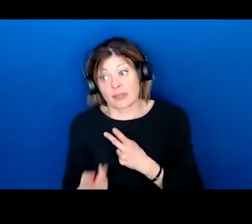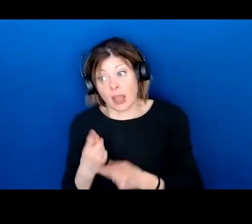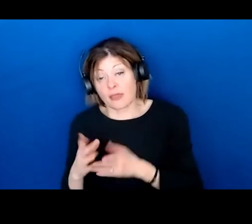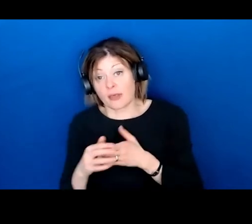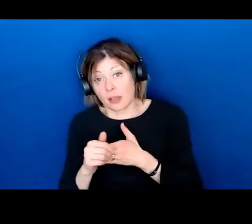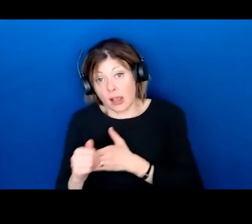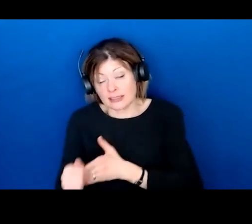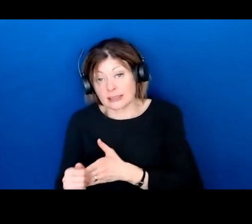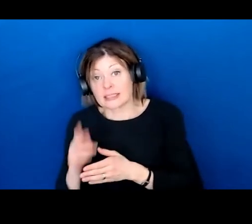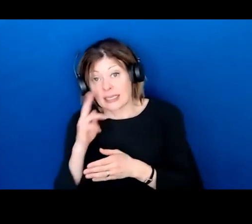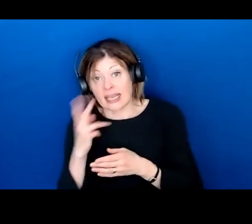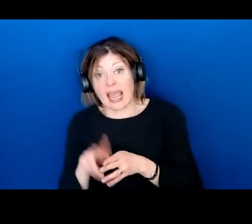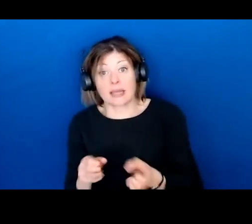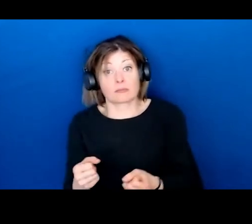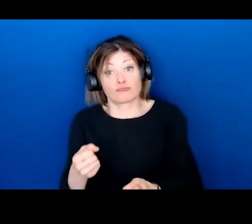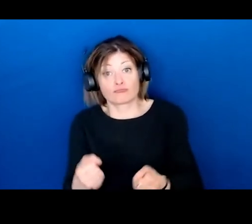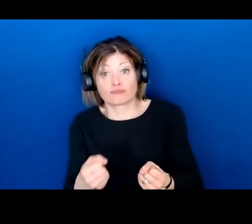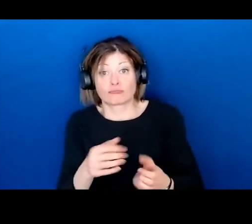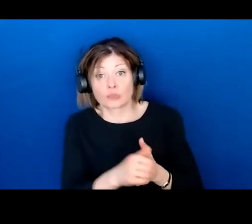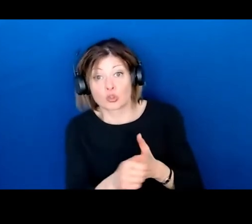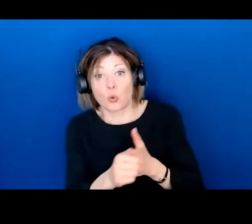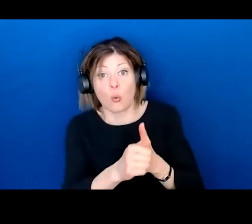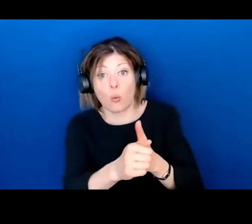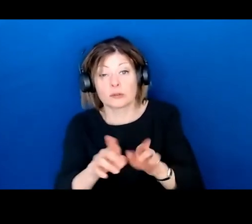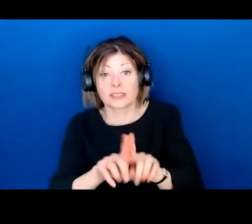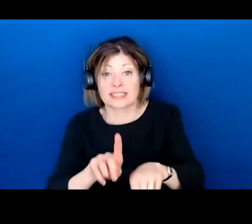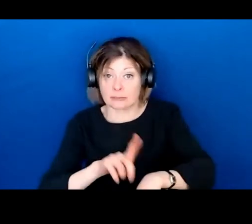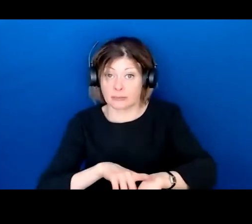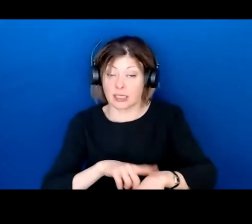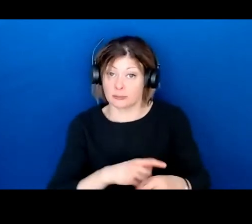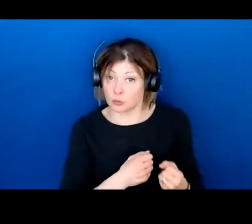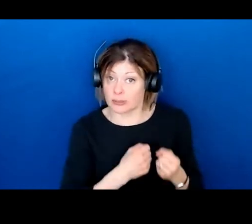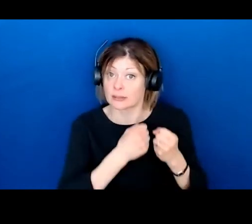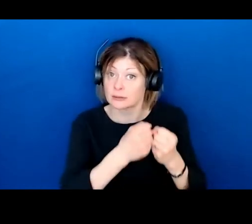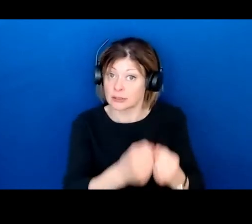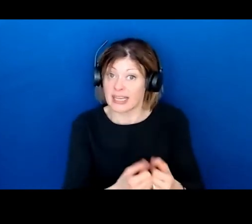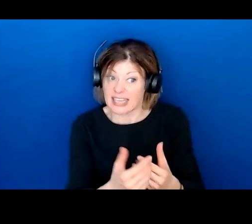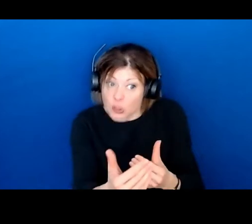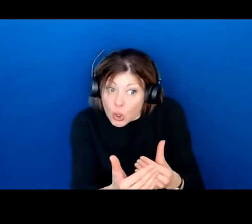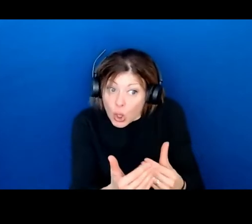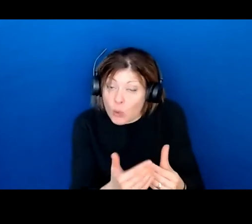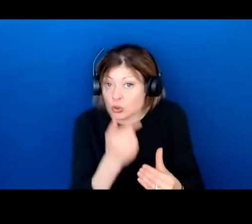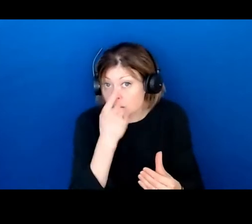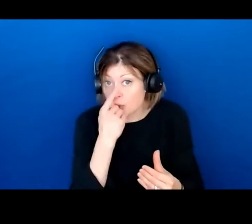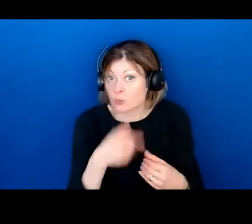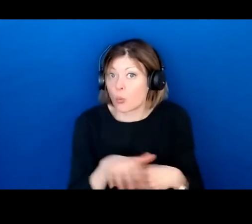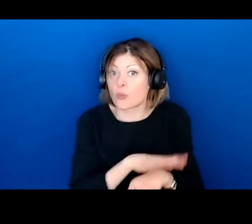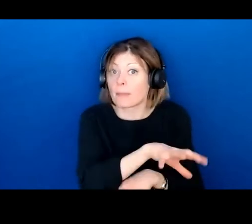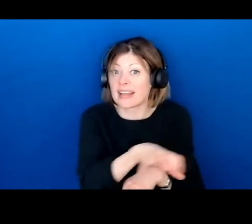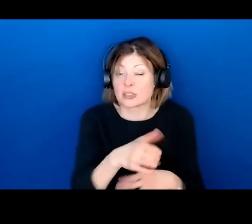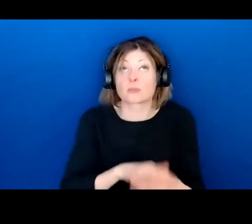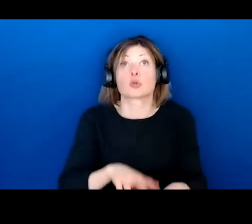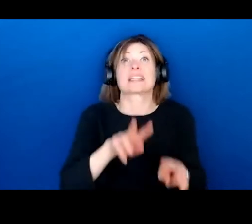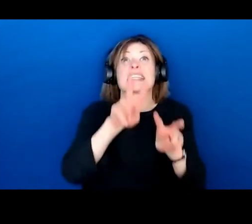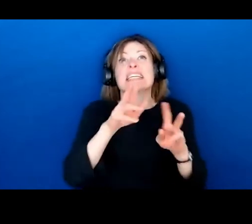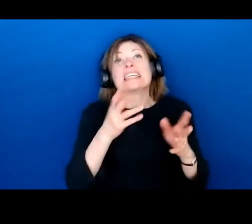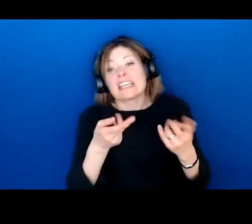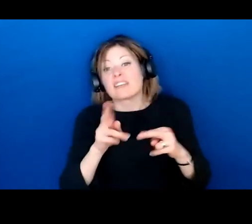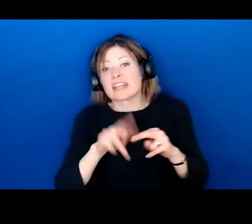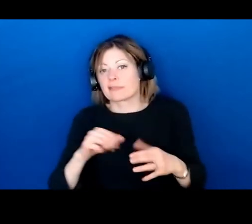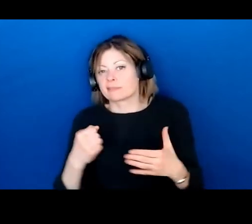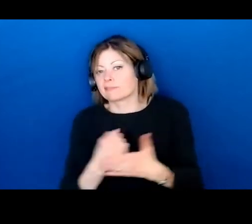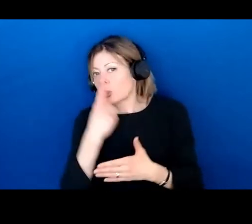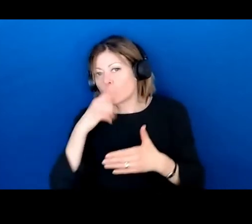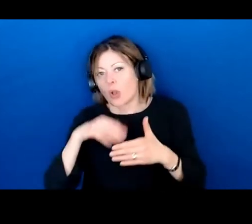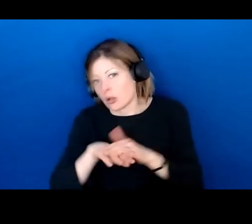a guided tour in that buggy and take you to all the places as near as possible, so you can see them even if you can't sort of walk